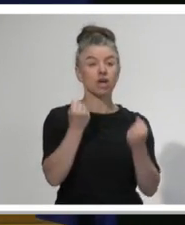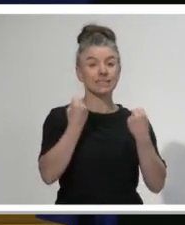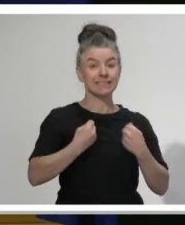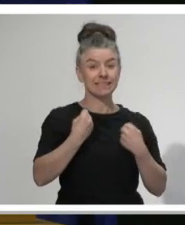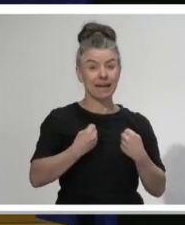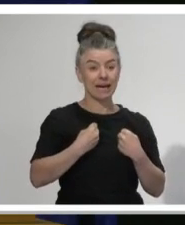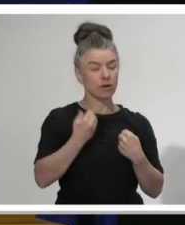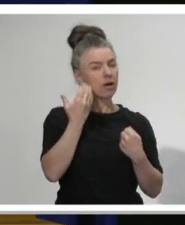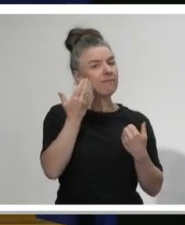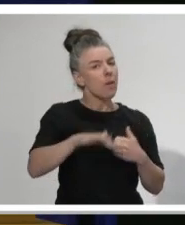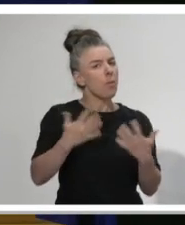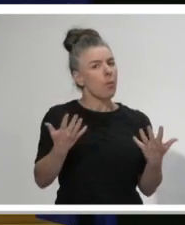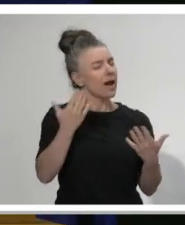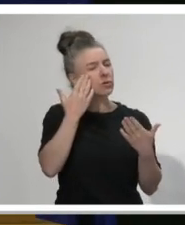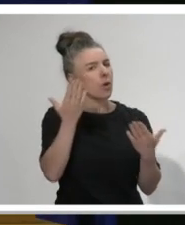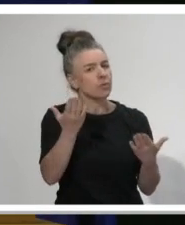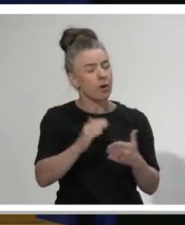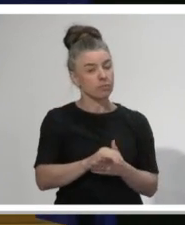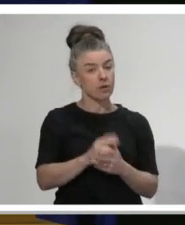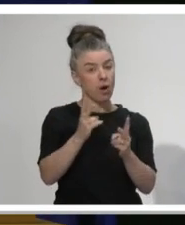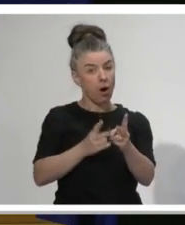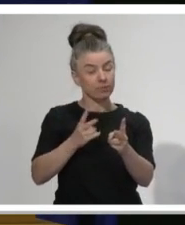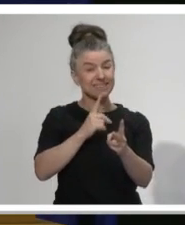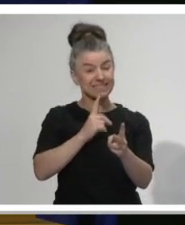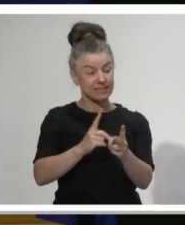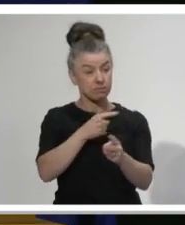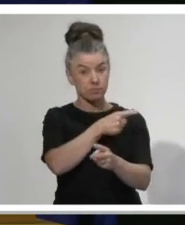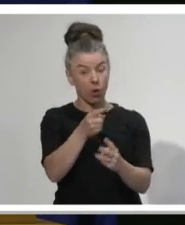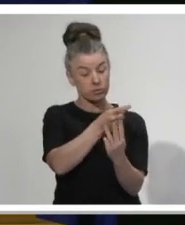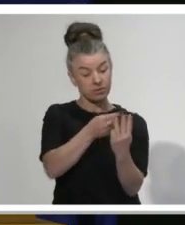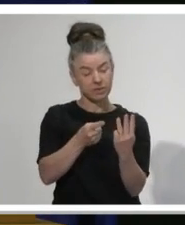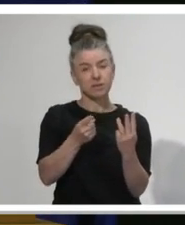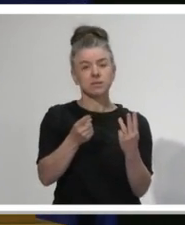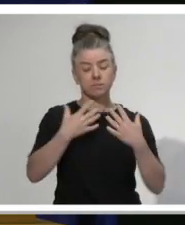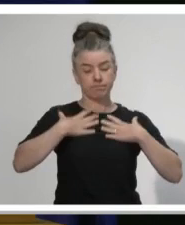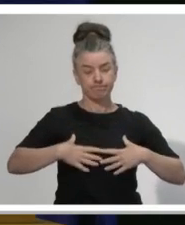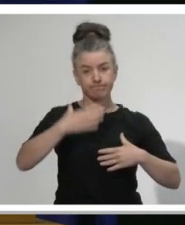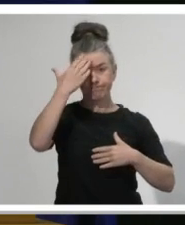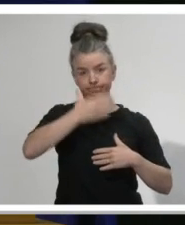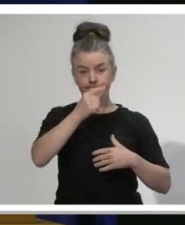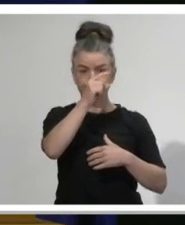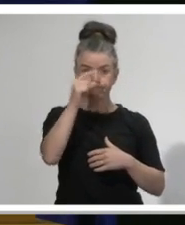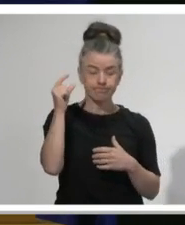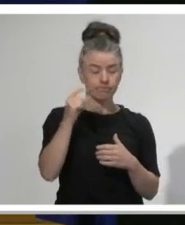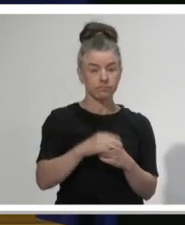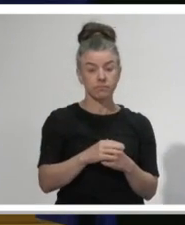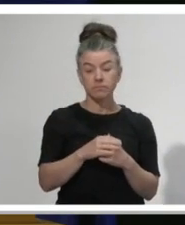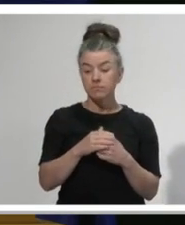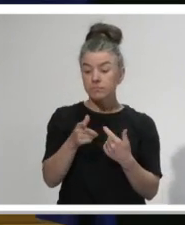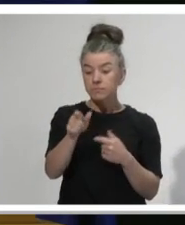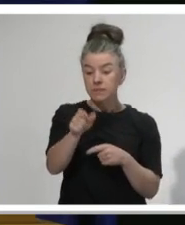that infection, but the DHB has assured me that the staff were wearing PPE when they had any dealings with any of